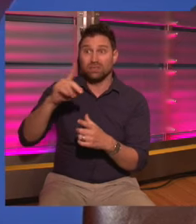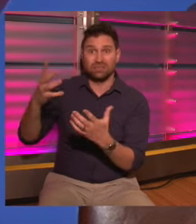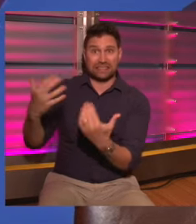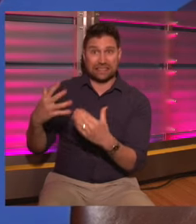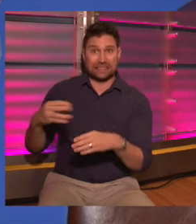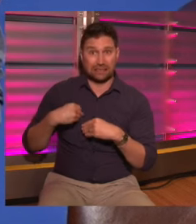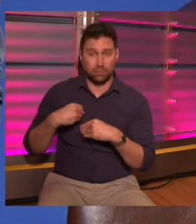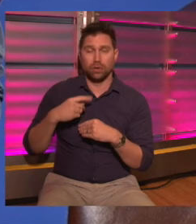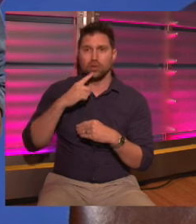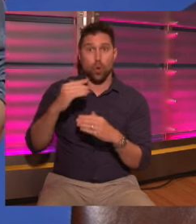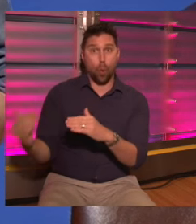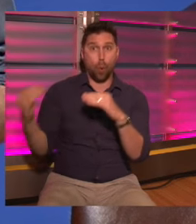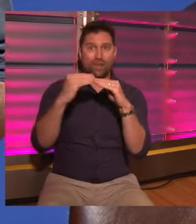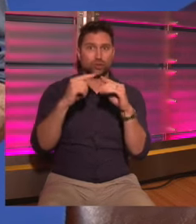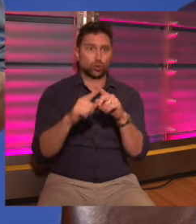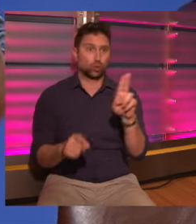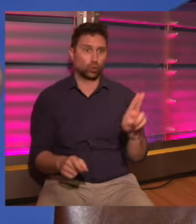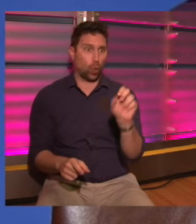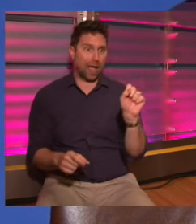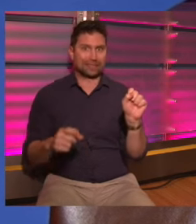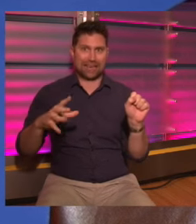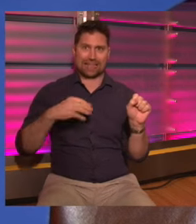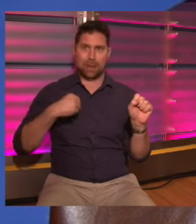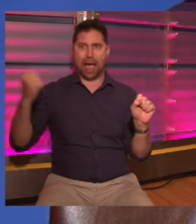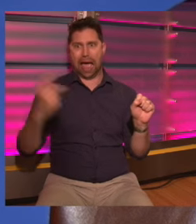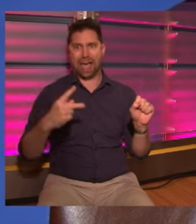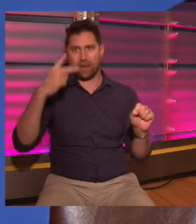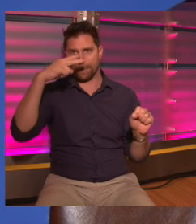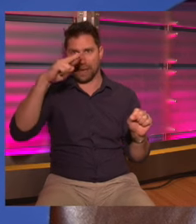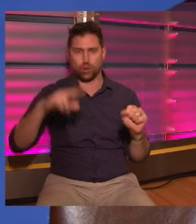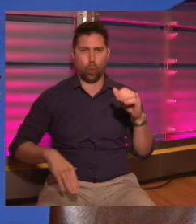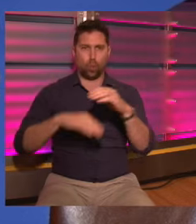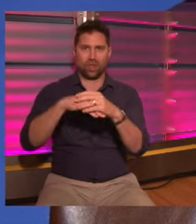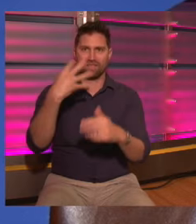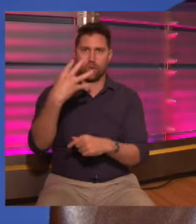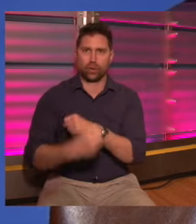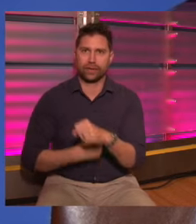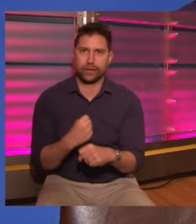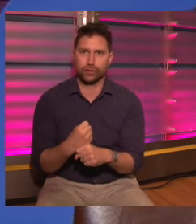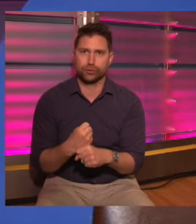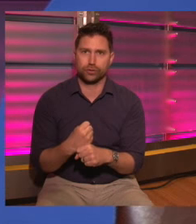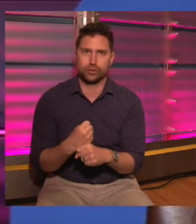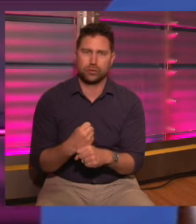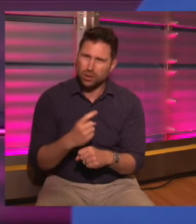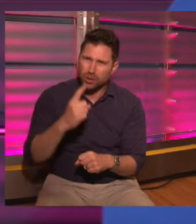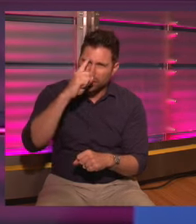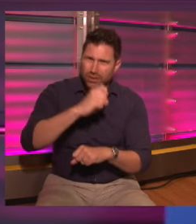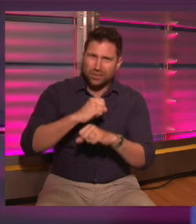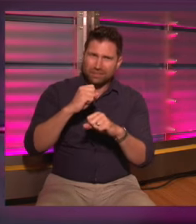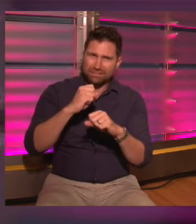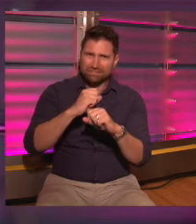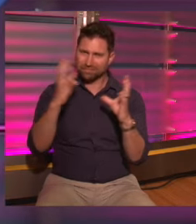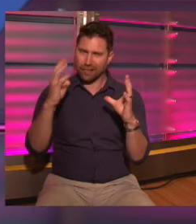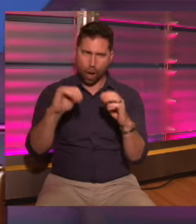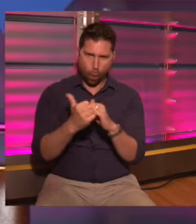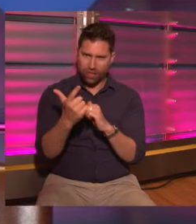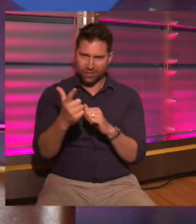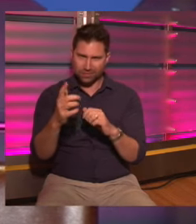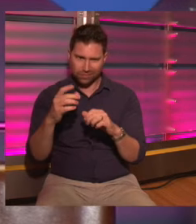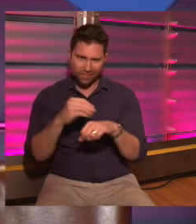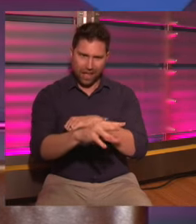would be the equivalent of the US taking half of Mexico in 4 years. So thinking about what that does to the labor